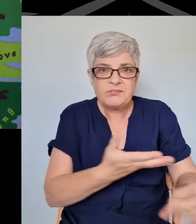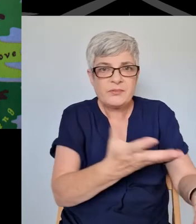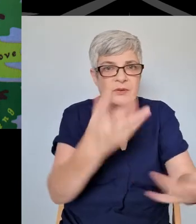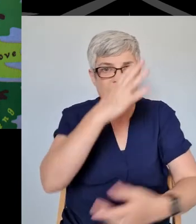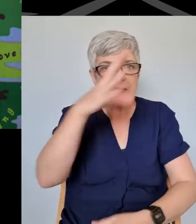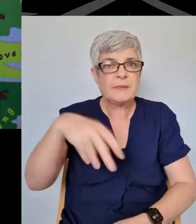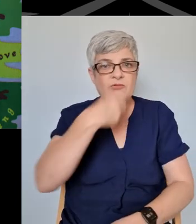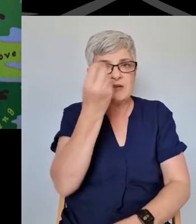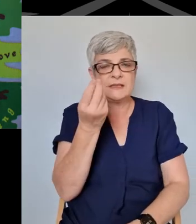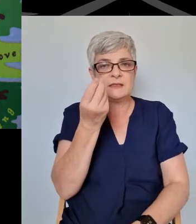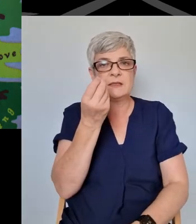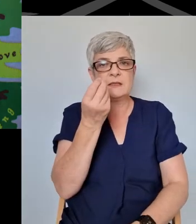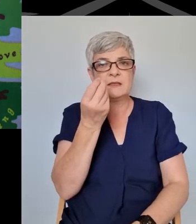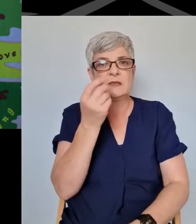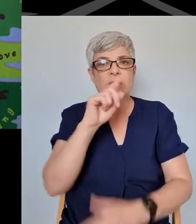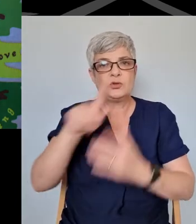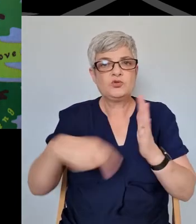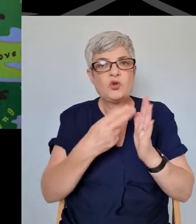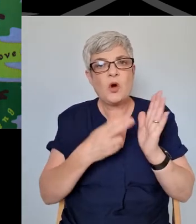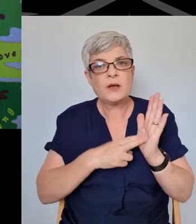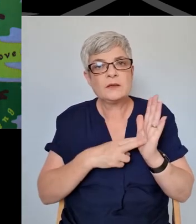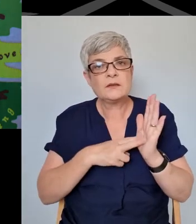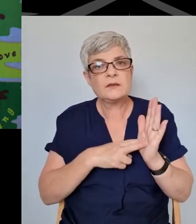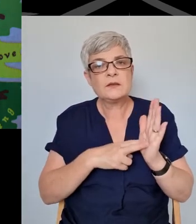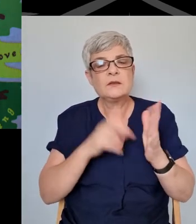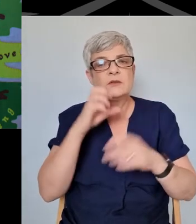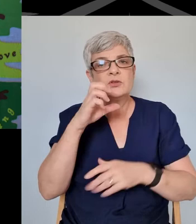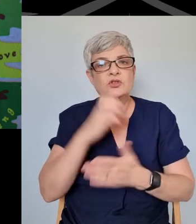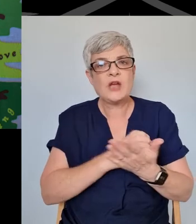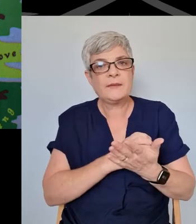disciples in John chapter 20.